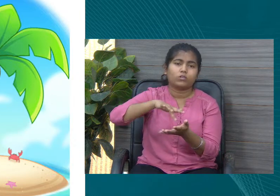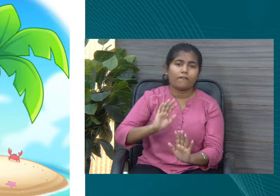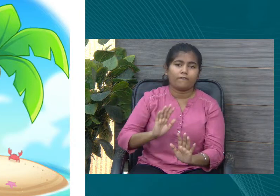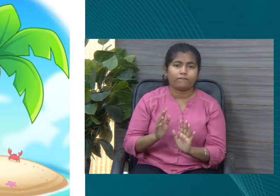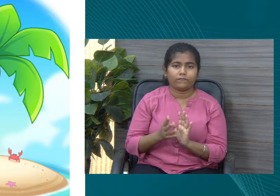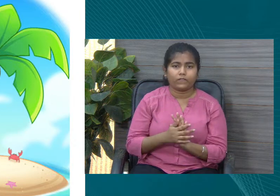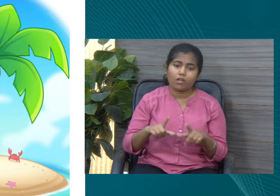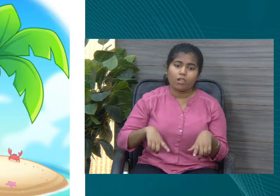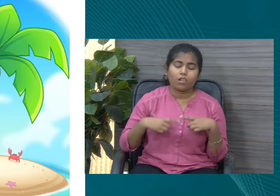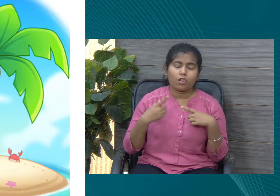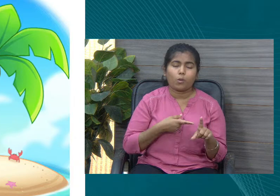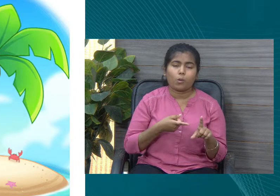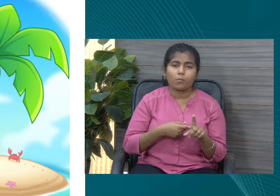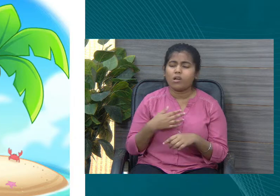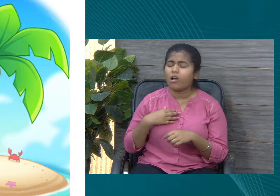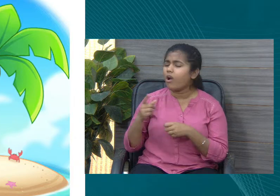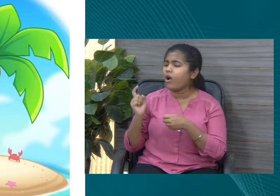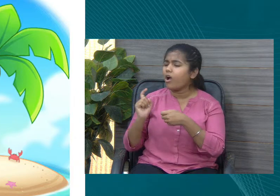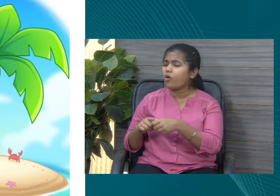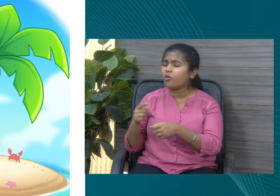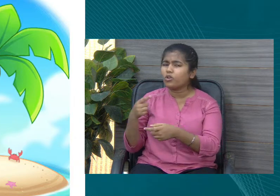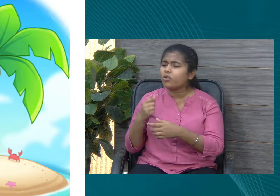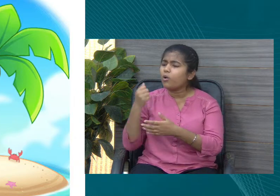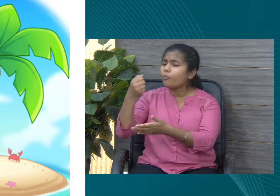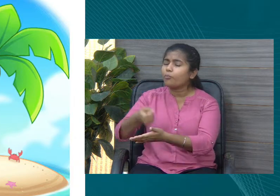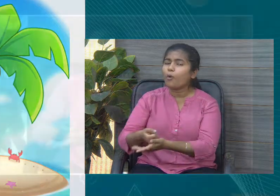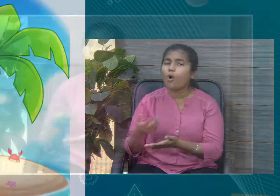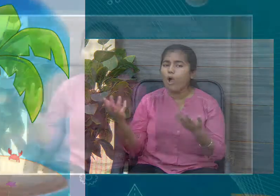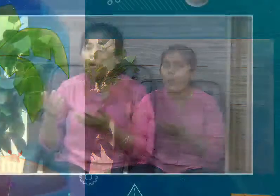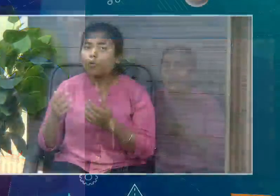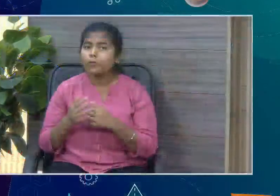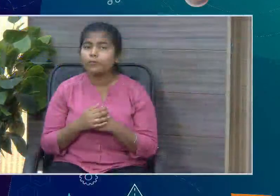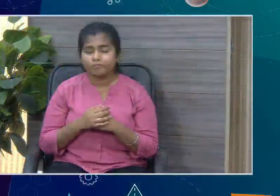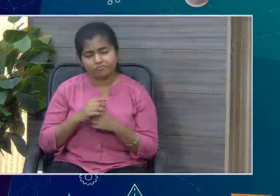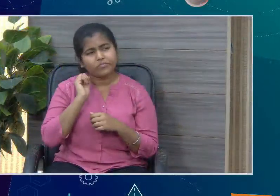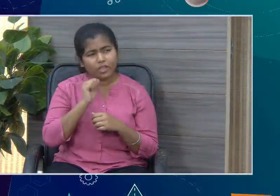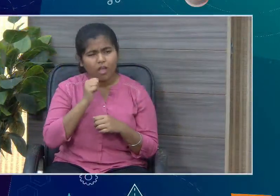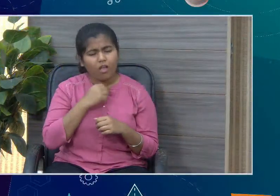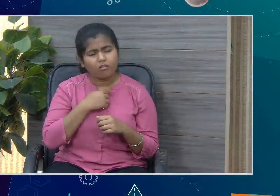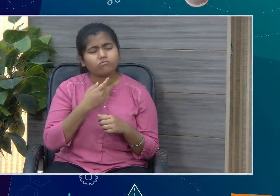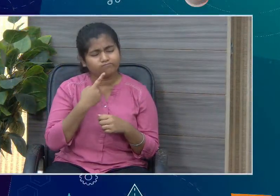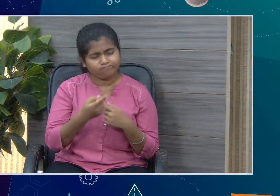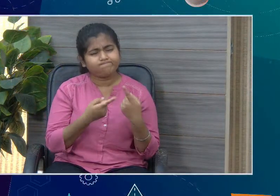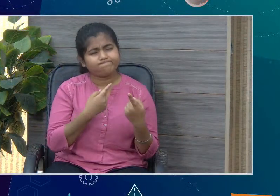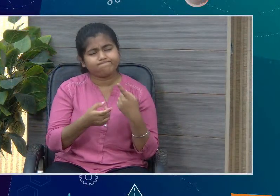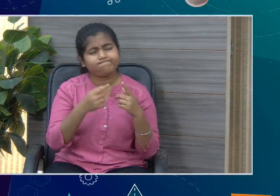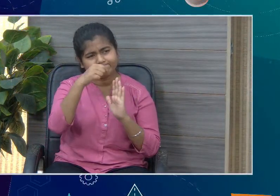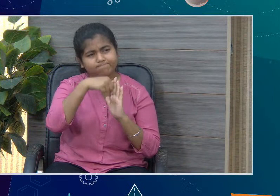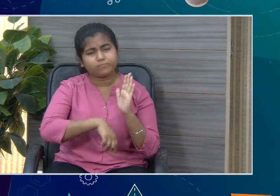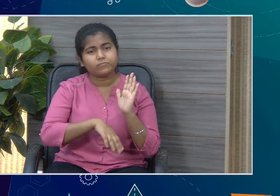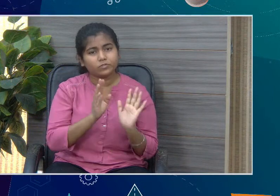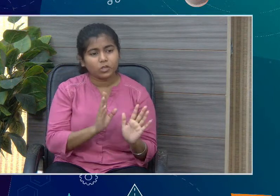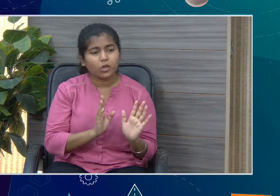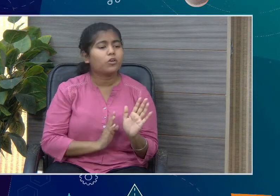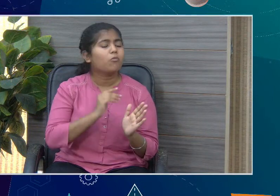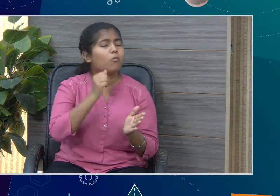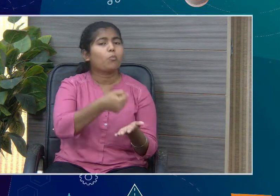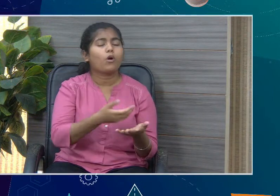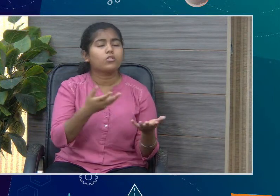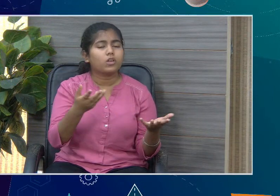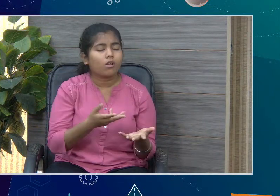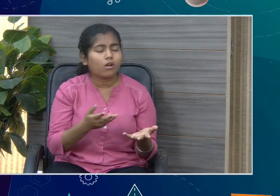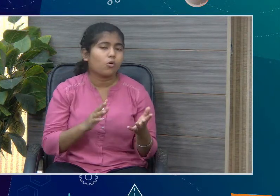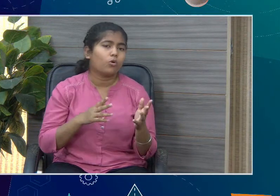there? Yeah. So to know that how he reached there and why he was living all alone there, we'll just have a glimpse